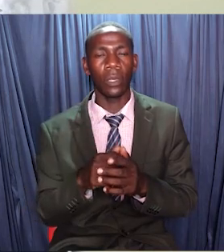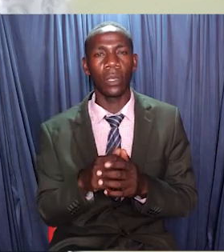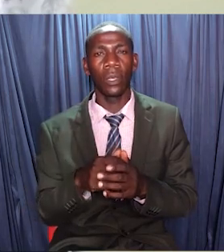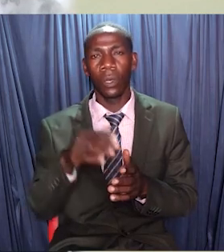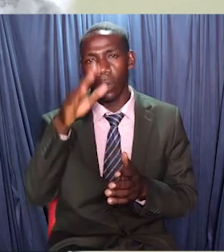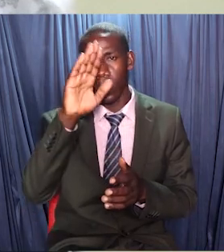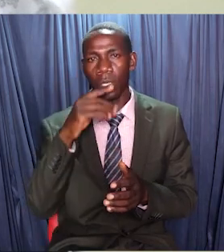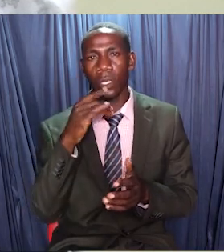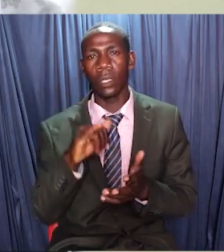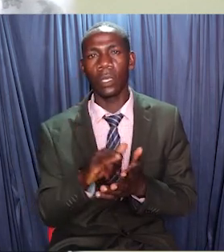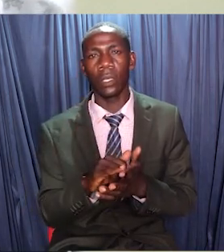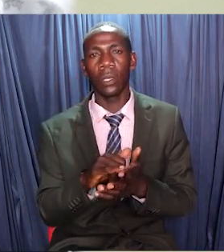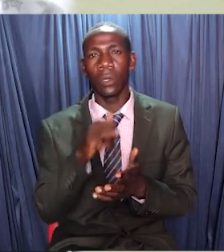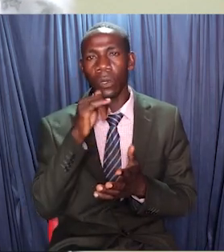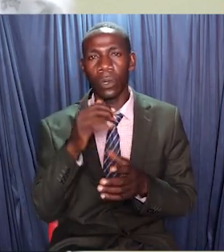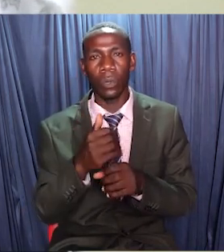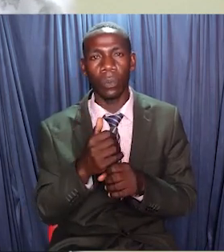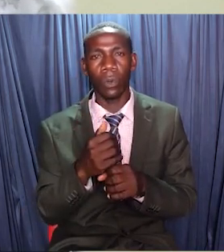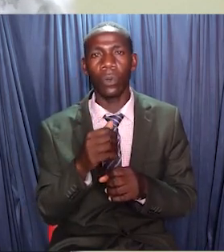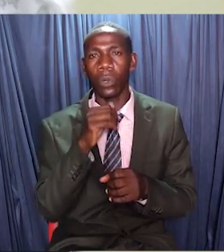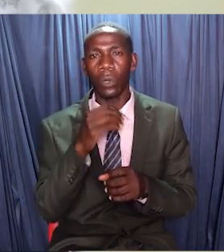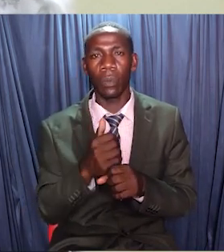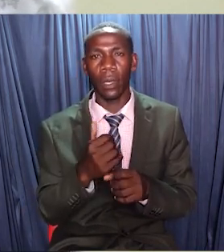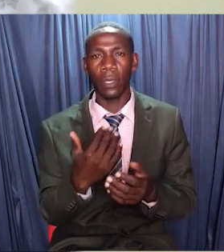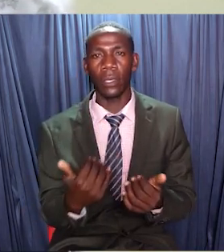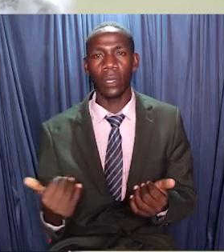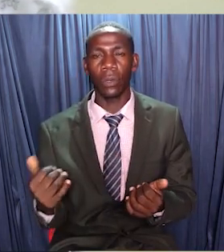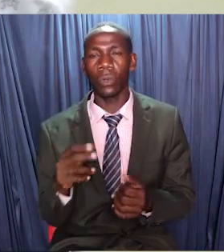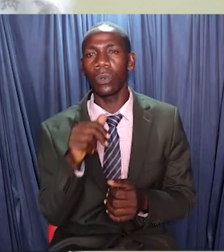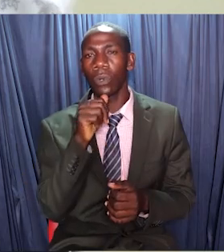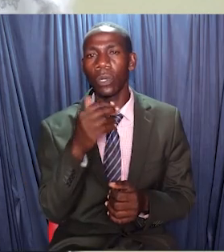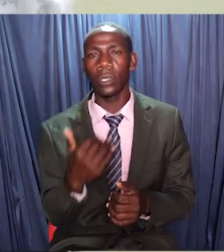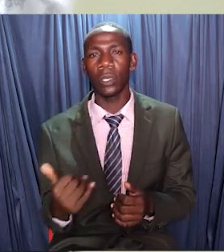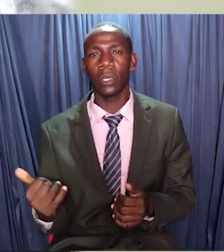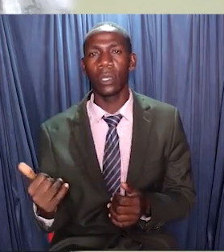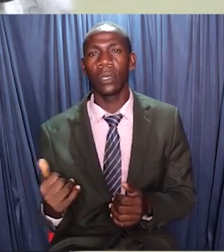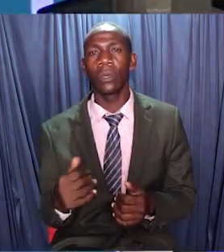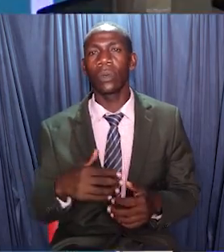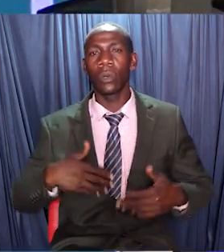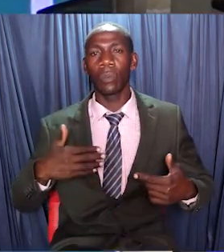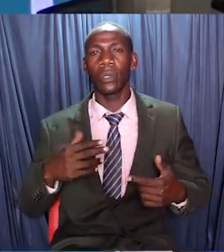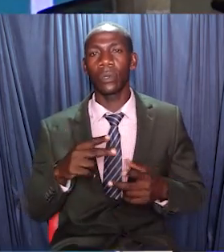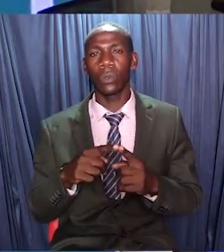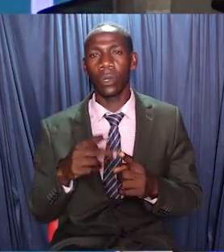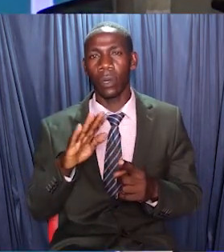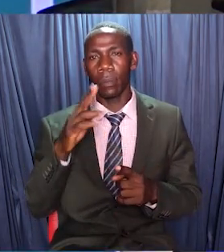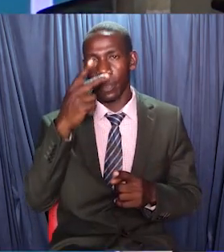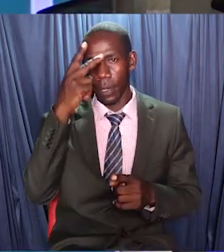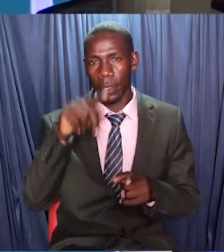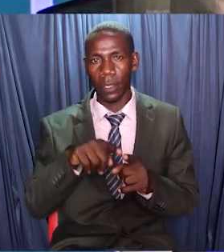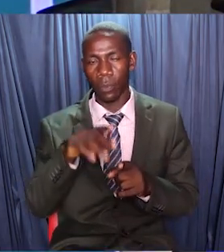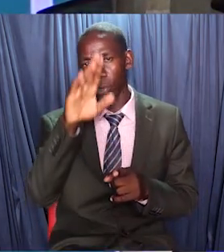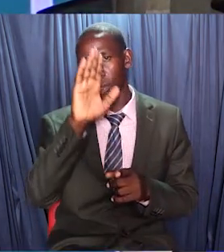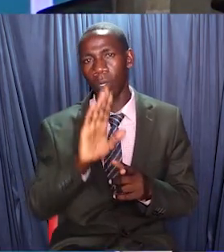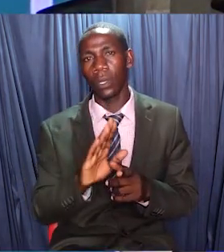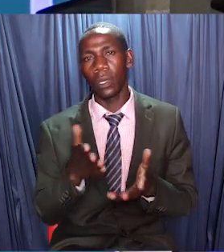Mungu anasema, God says, hukufanyika mwana. You were never made a child. Hukuwa mwana. You are not a child. Hukupendeza mzazi. You never please your parents. Hata Mungu pia. Even